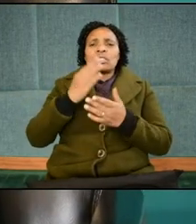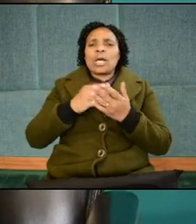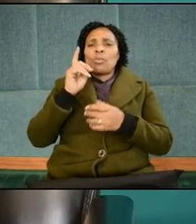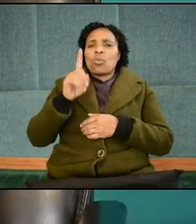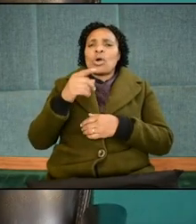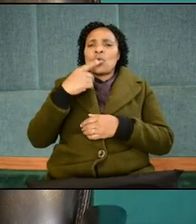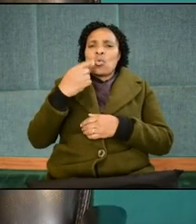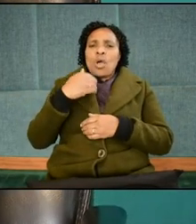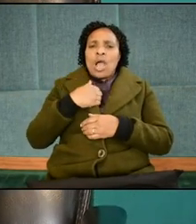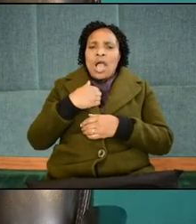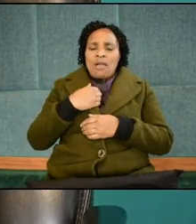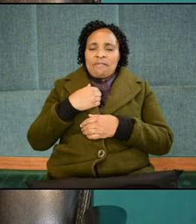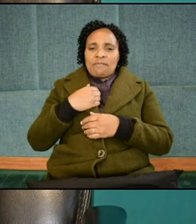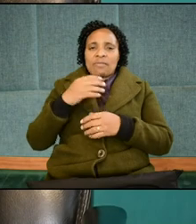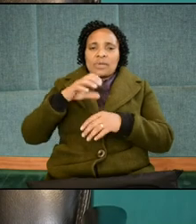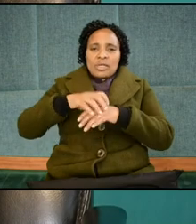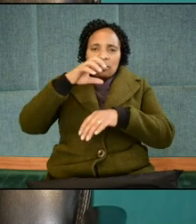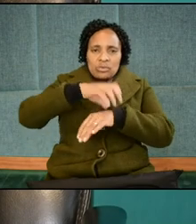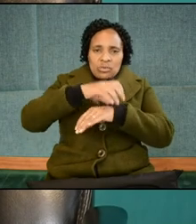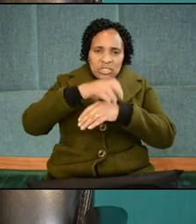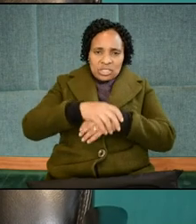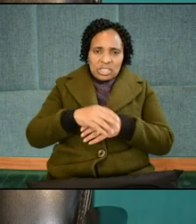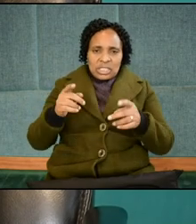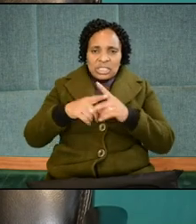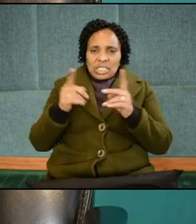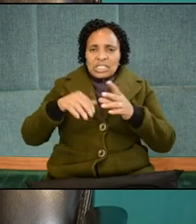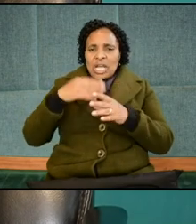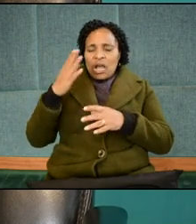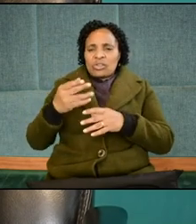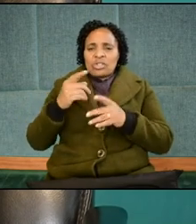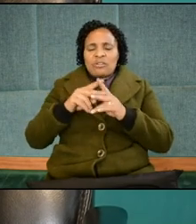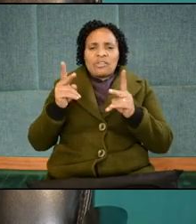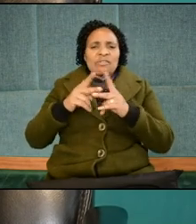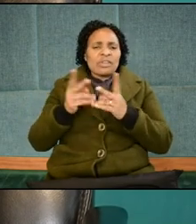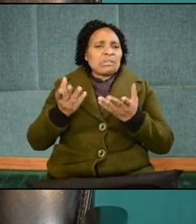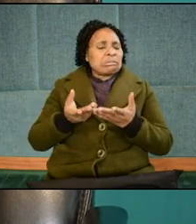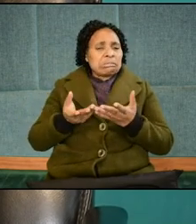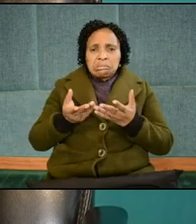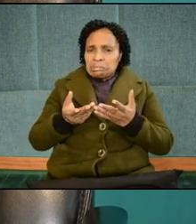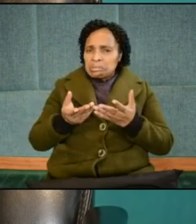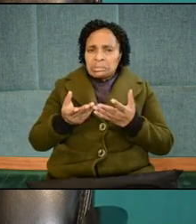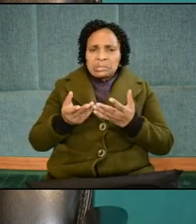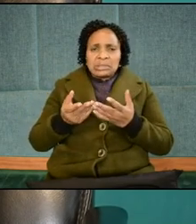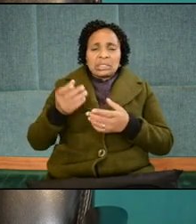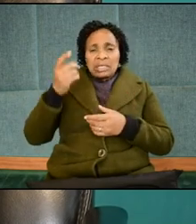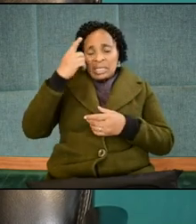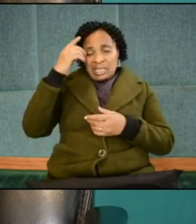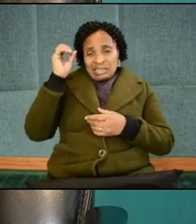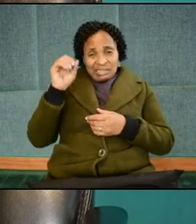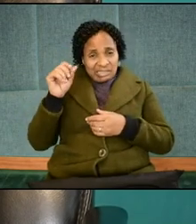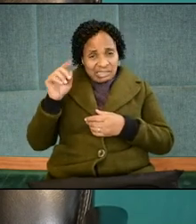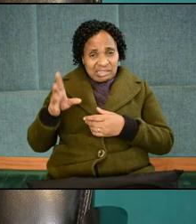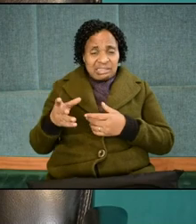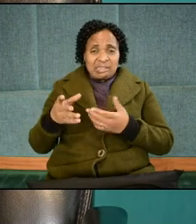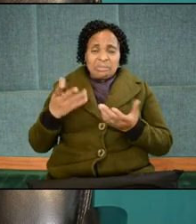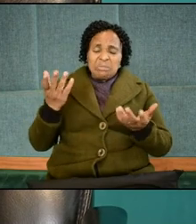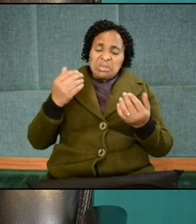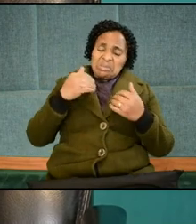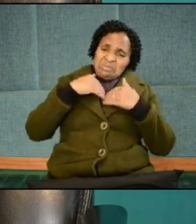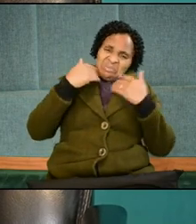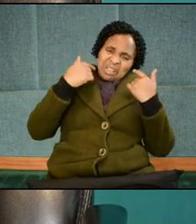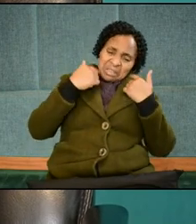has just acquired leprosy, it starts out very subtly. Yeah, maybe they just have headaches, maybe some